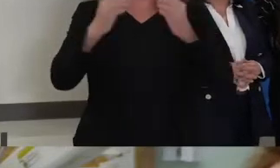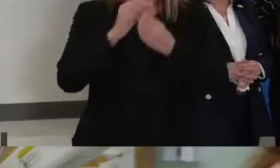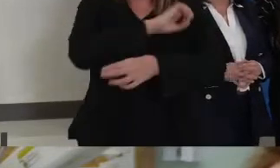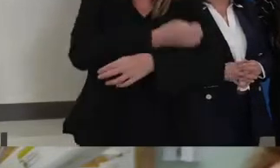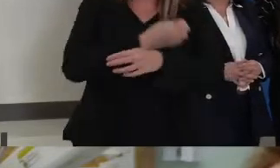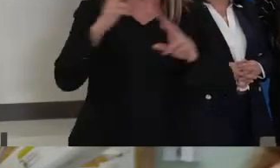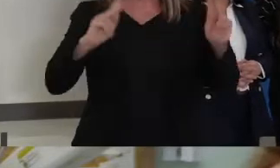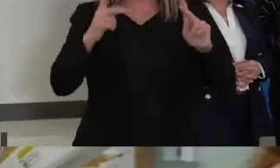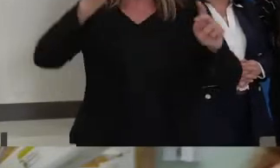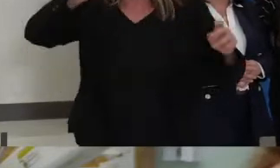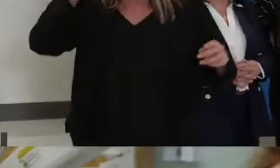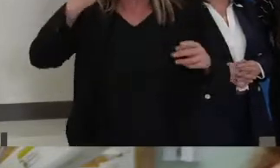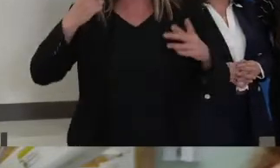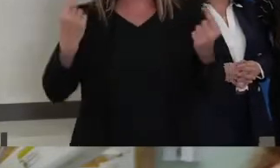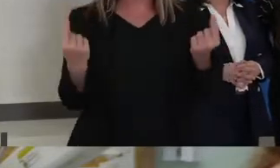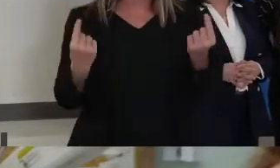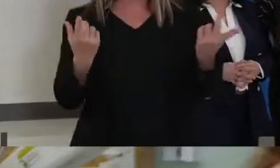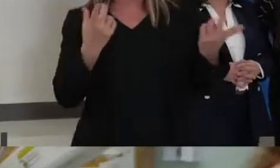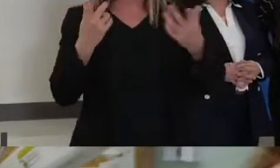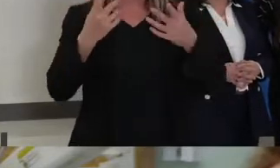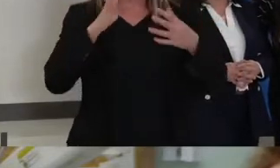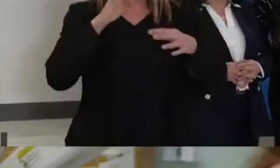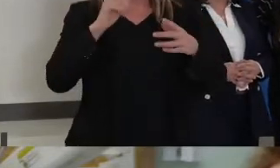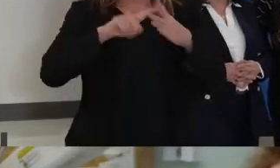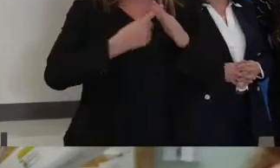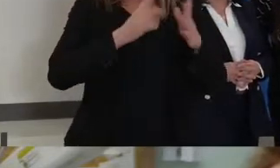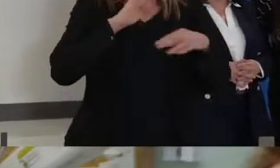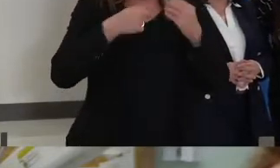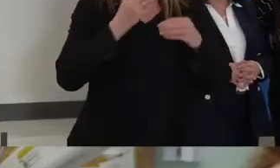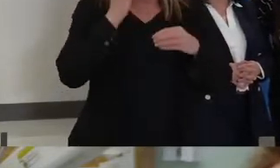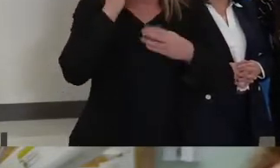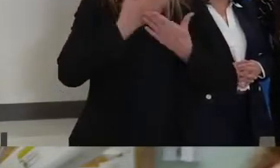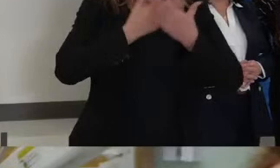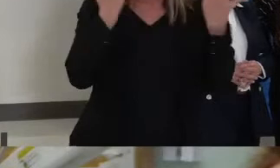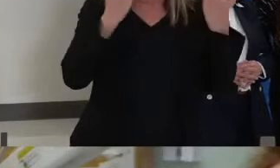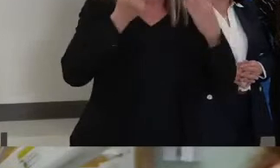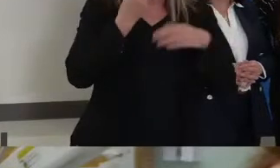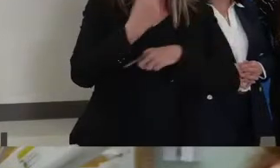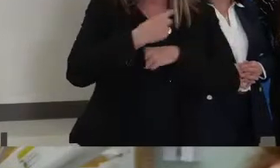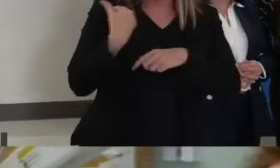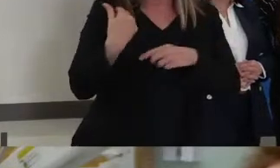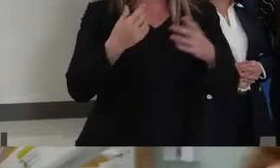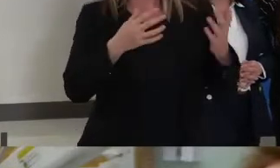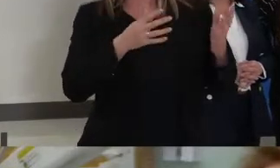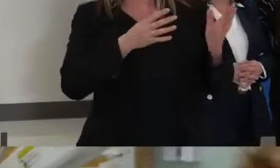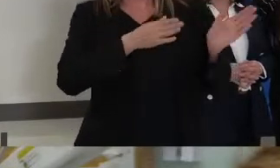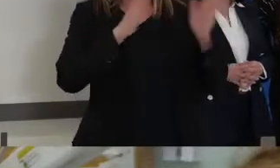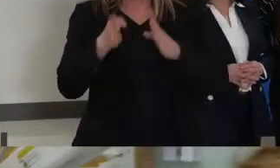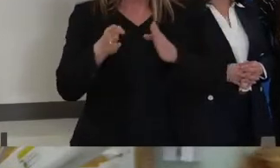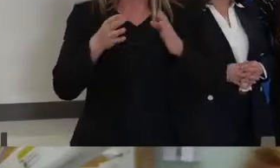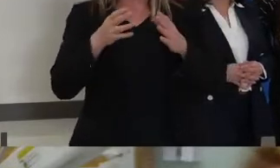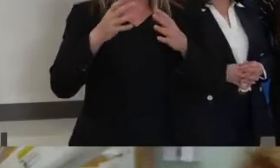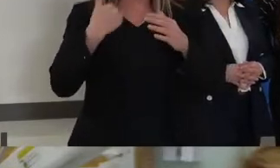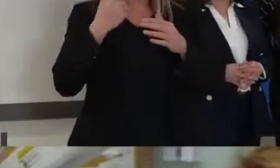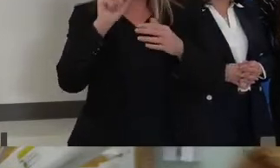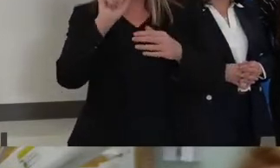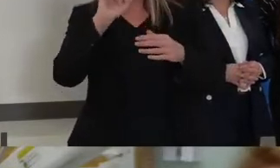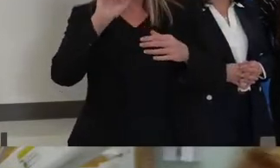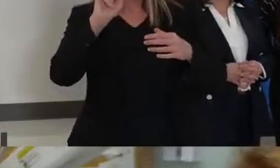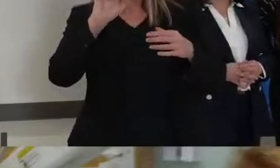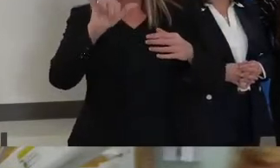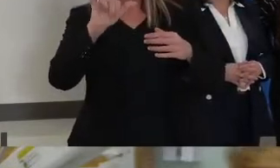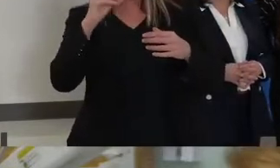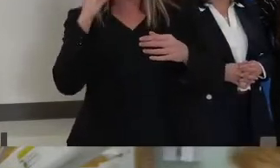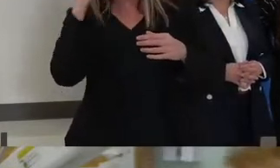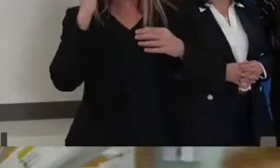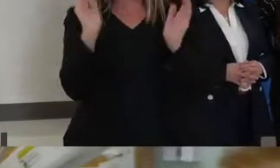what our priorities are. We started talking about the issue of homelessness a few days ago, talking about getting these tiny homes, small homes as we